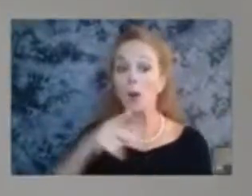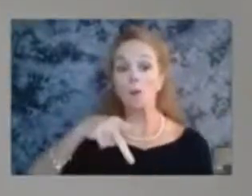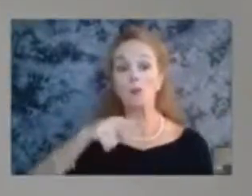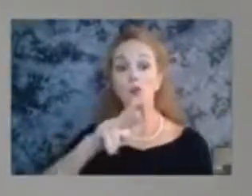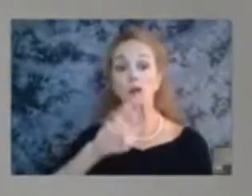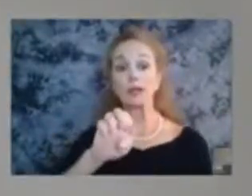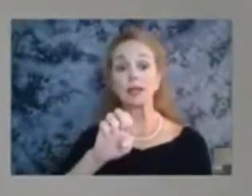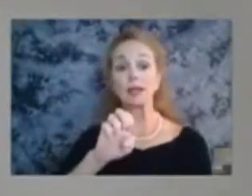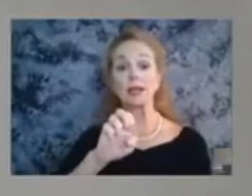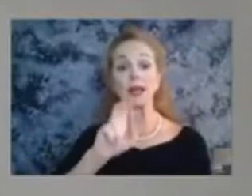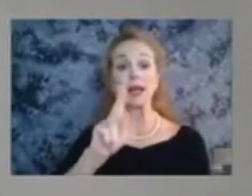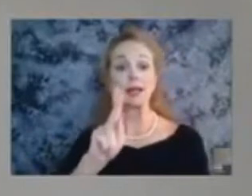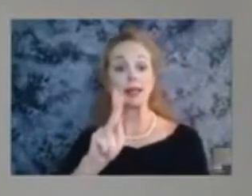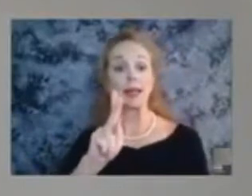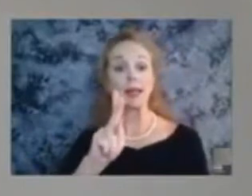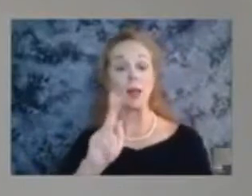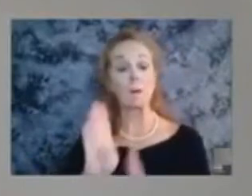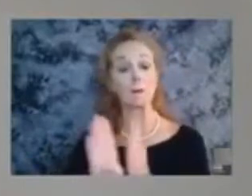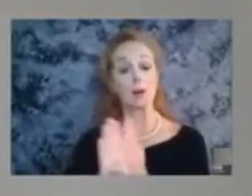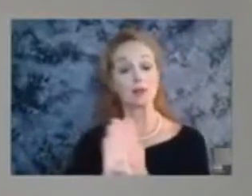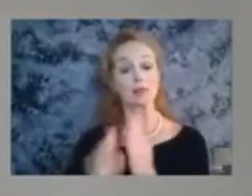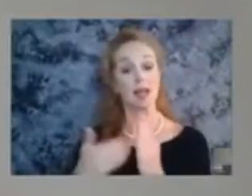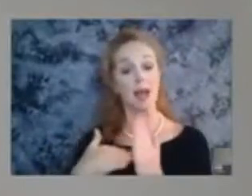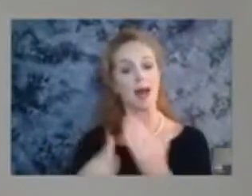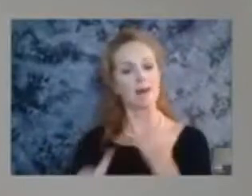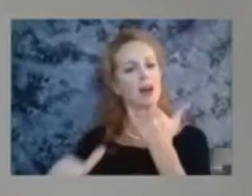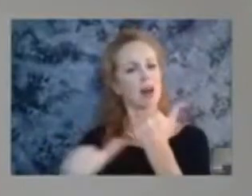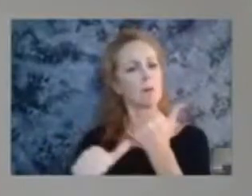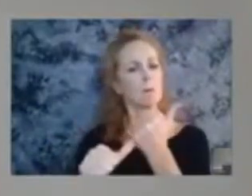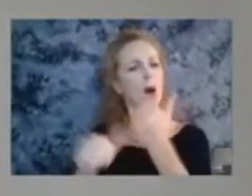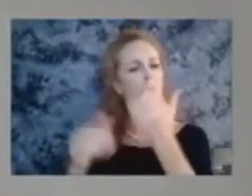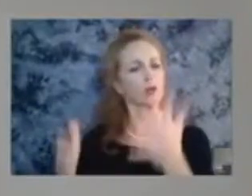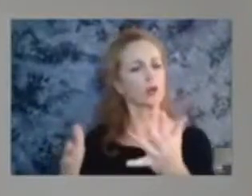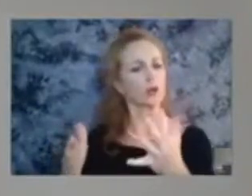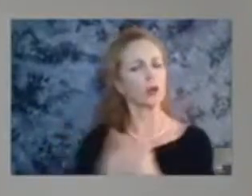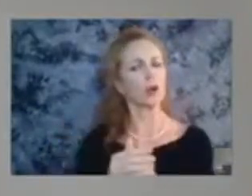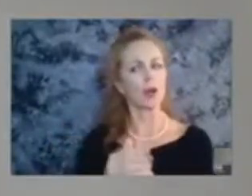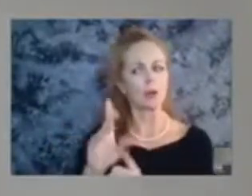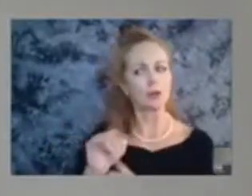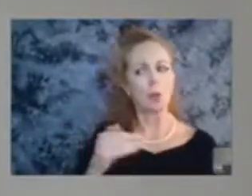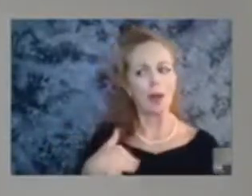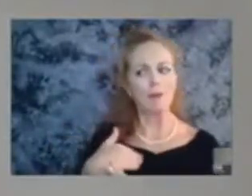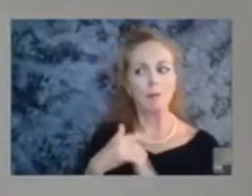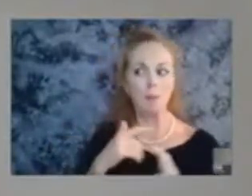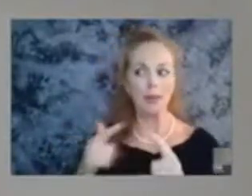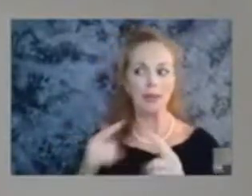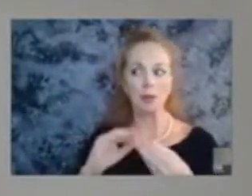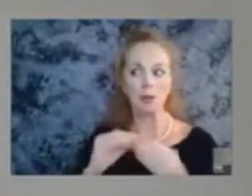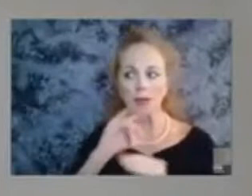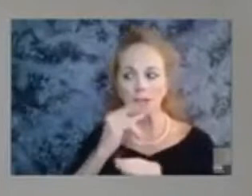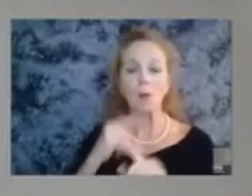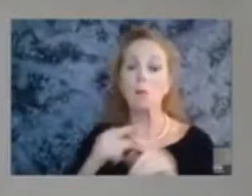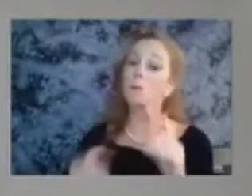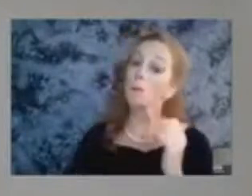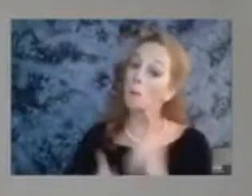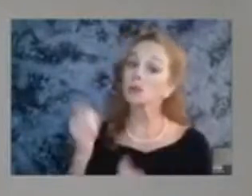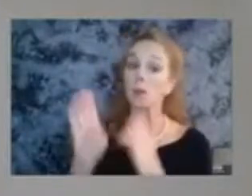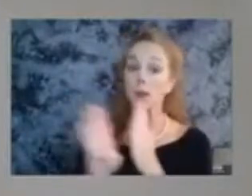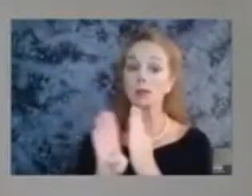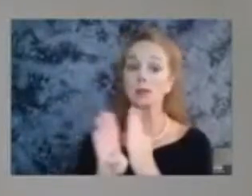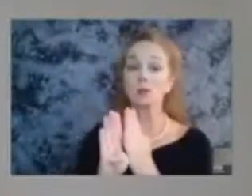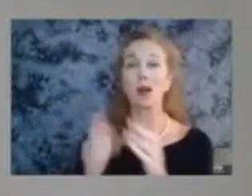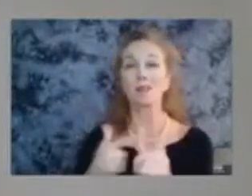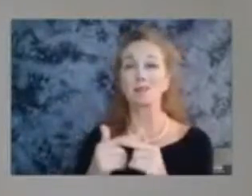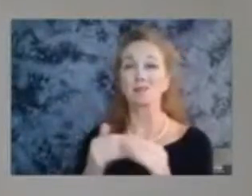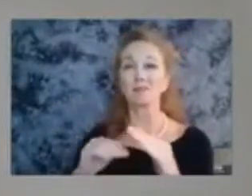number, we are allowed to have a monitor on the bus. So we do have that support when we have a larger number. Most of our pre-K buses will have fewer than